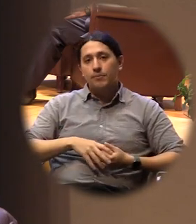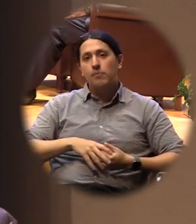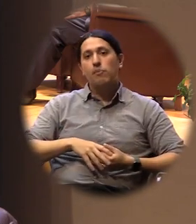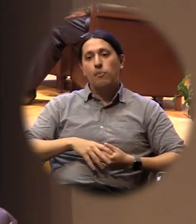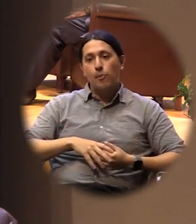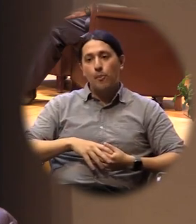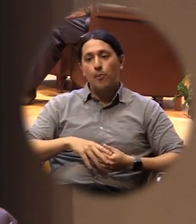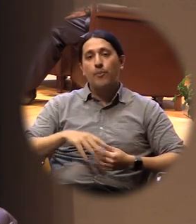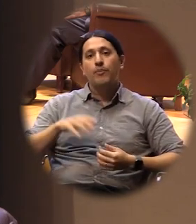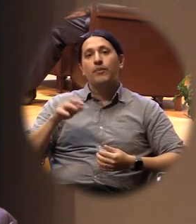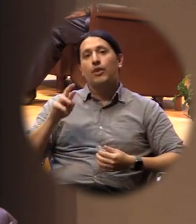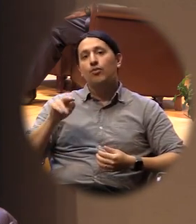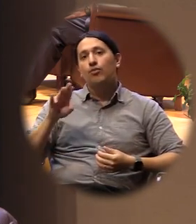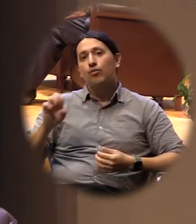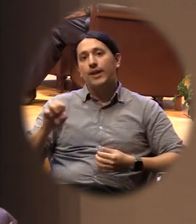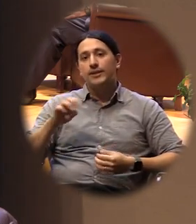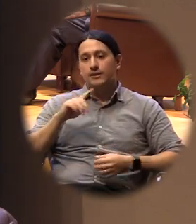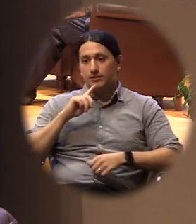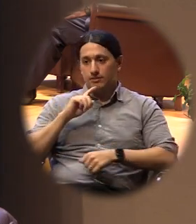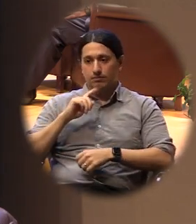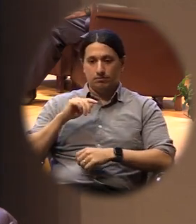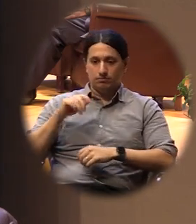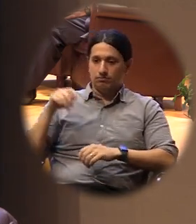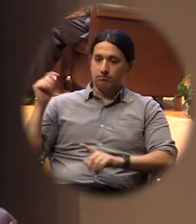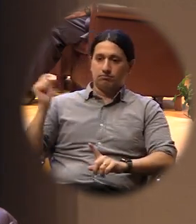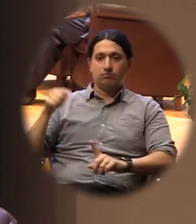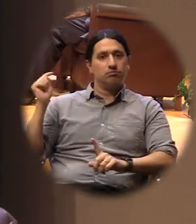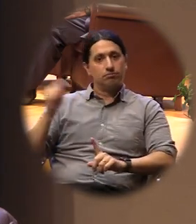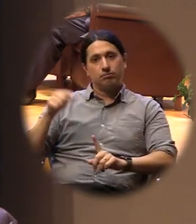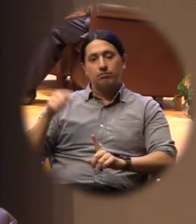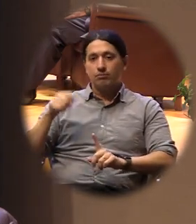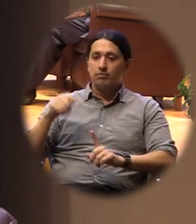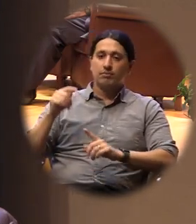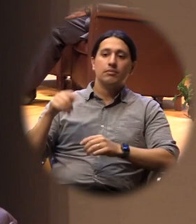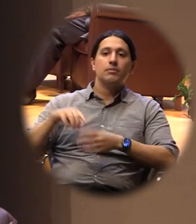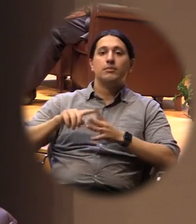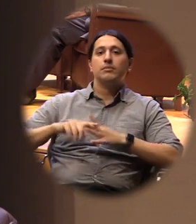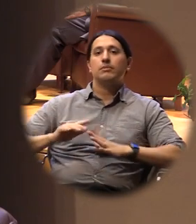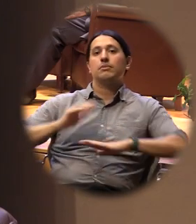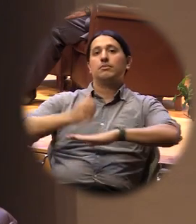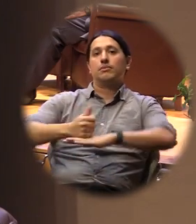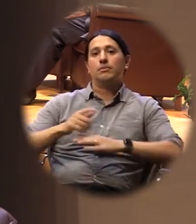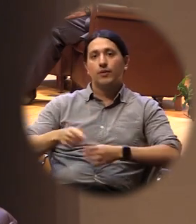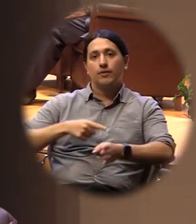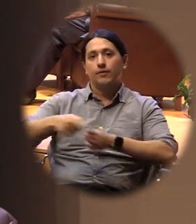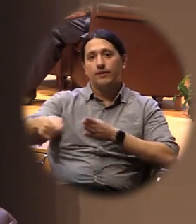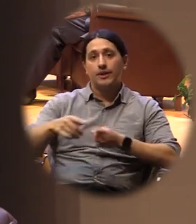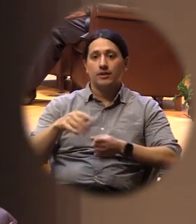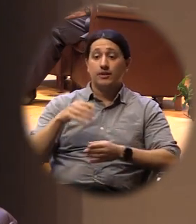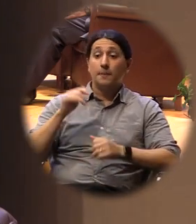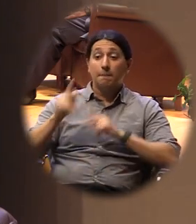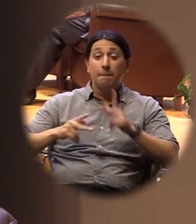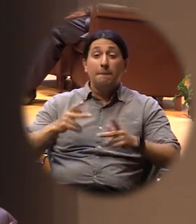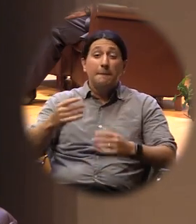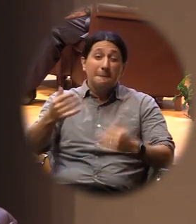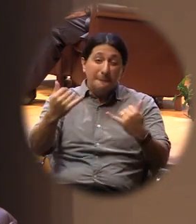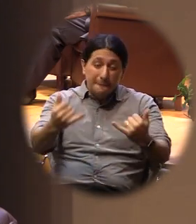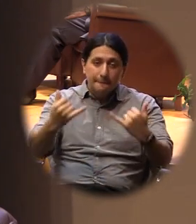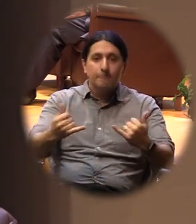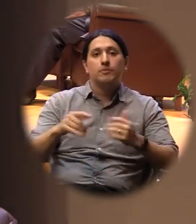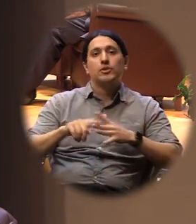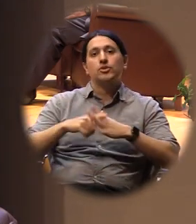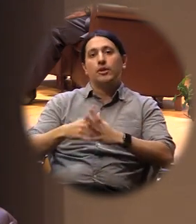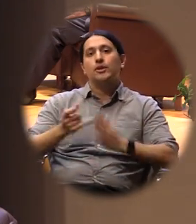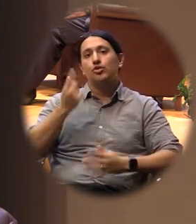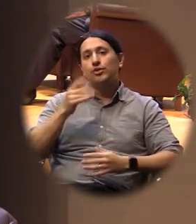very origin of the scholarly fields, and people are only beginning to understand that and to expose it. So there's the scholarship